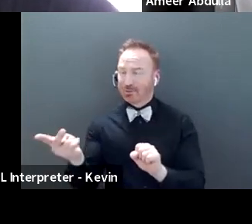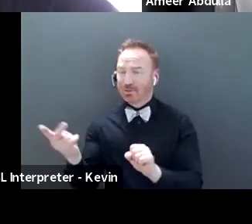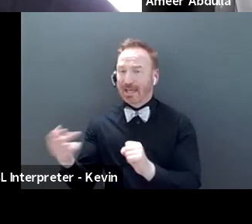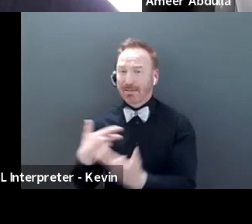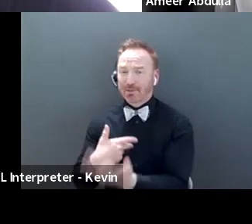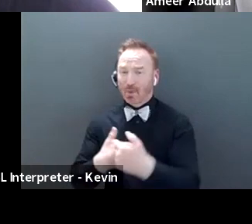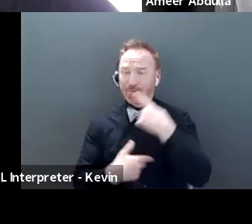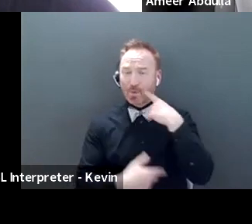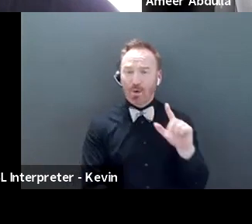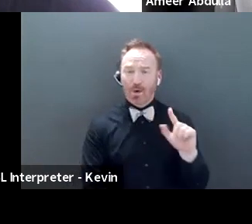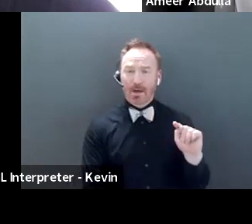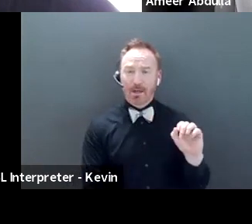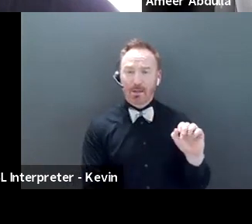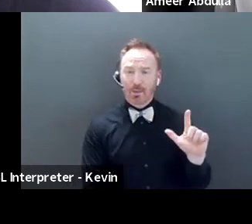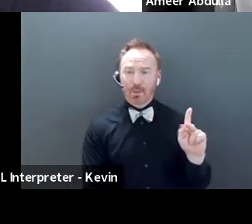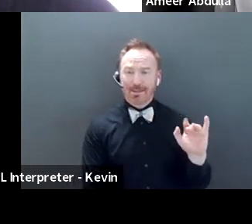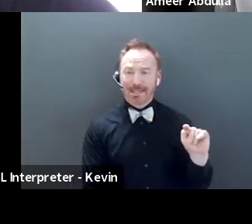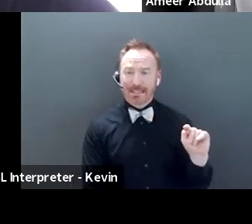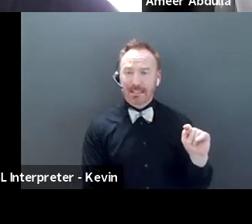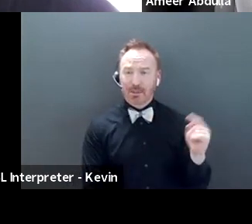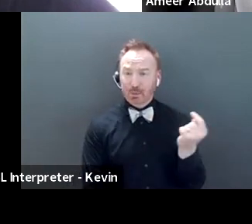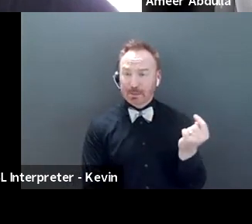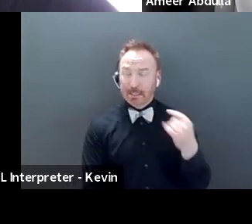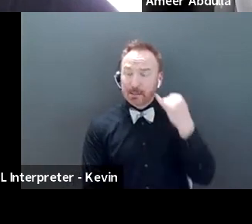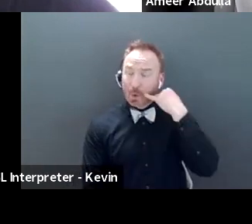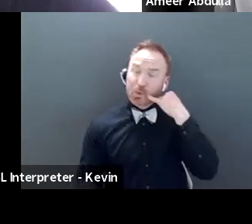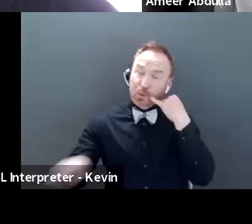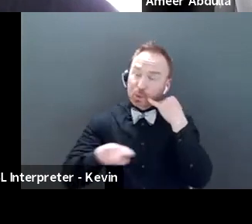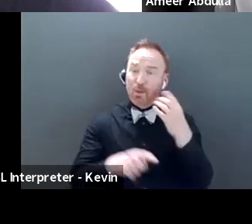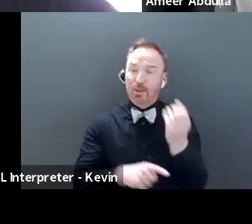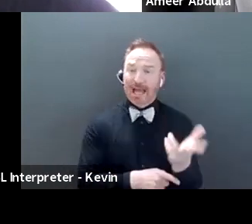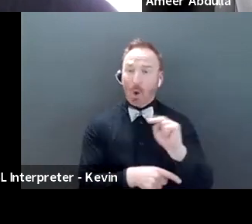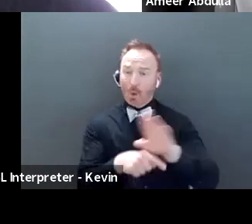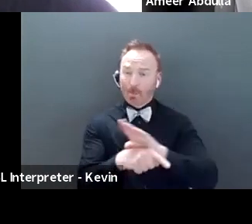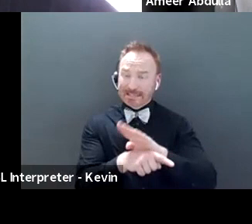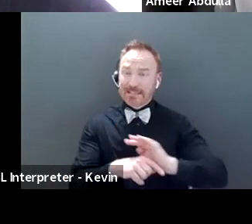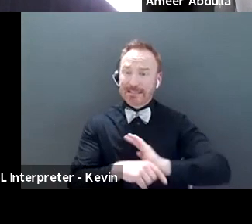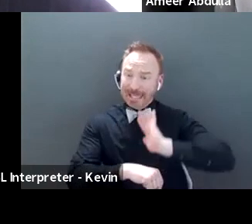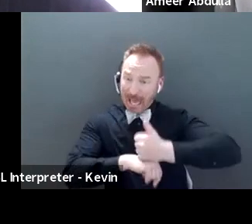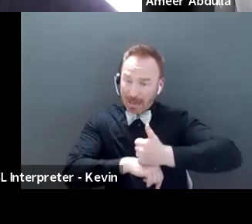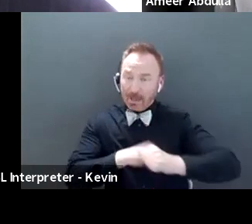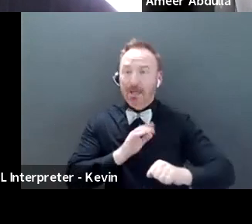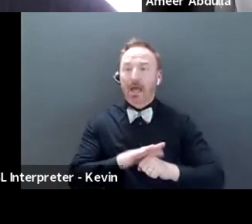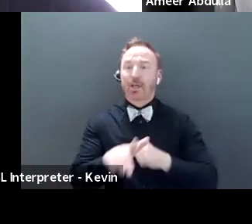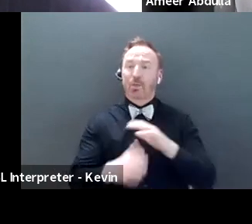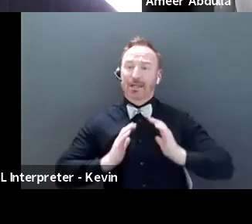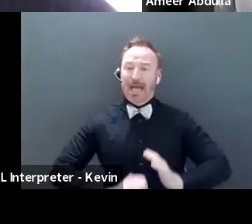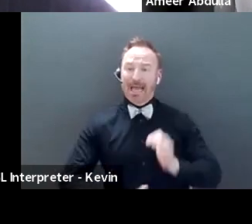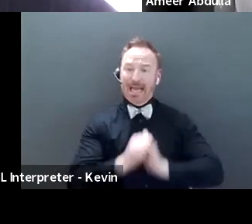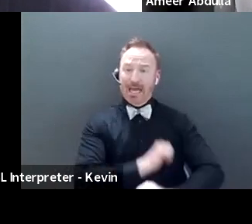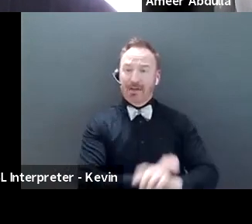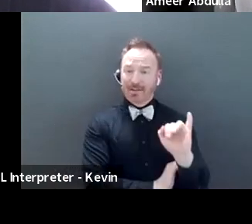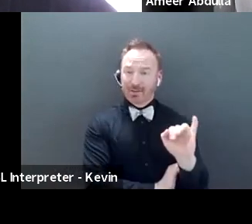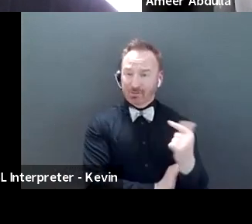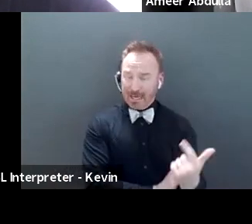Tuesday. If you are an entrepreneur that is a client with Innovation Guelph and you'd like a direct